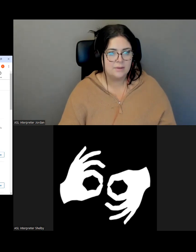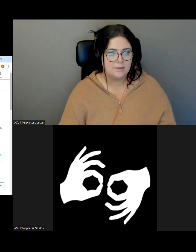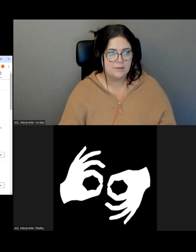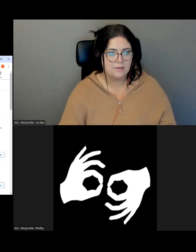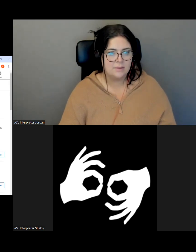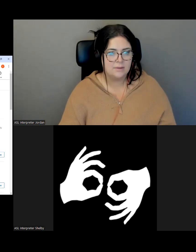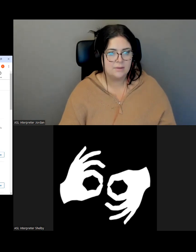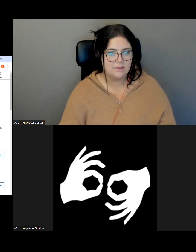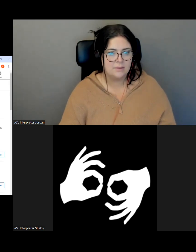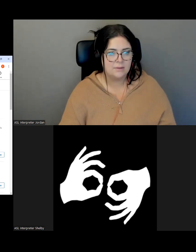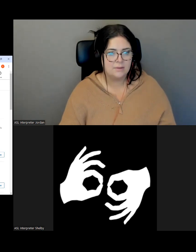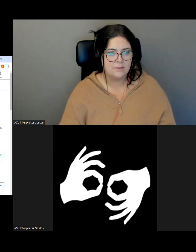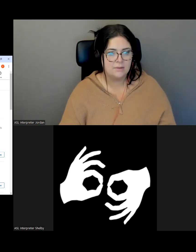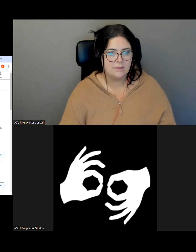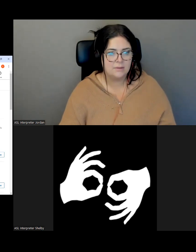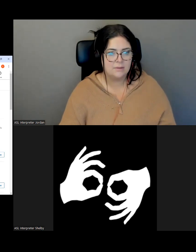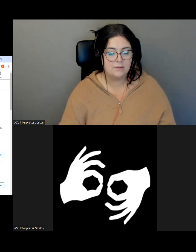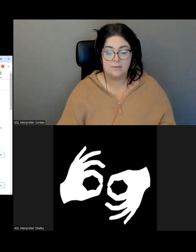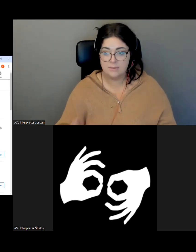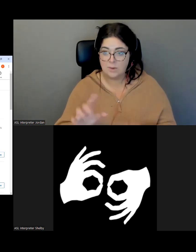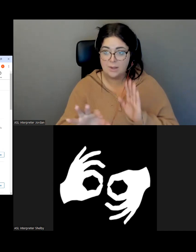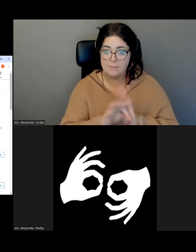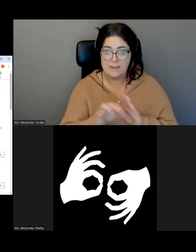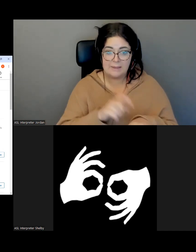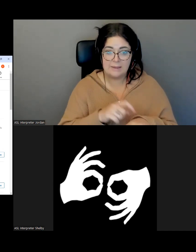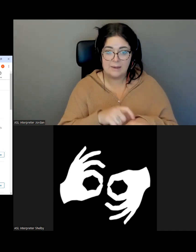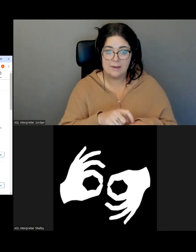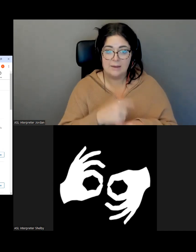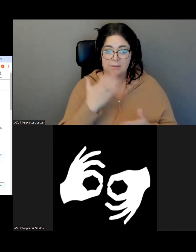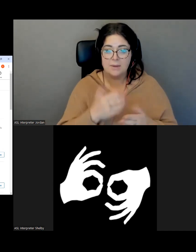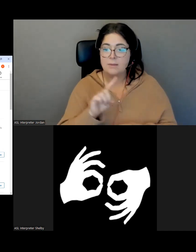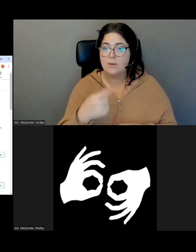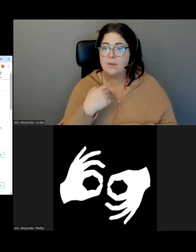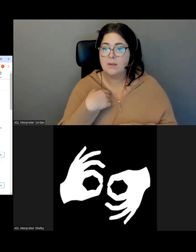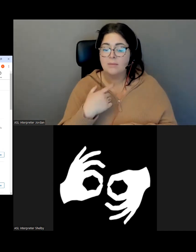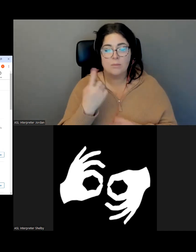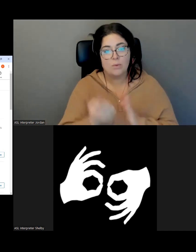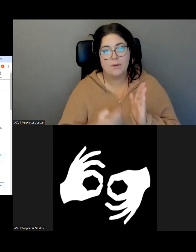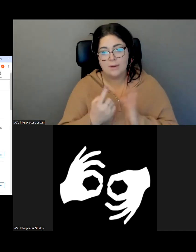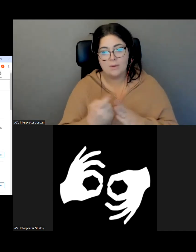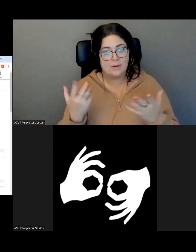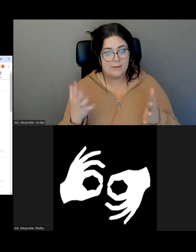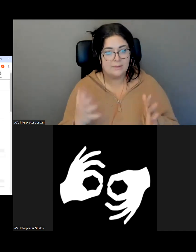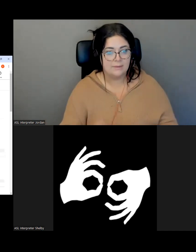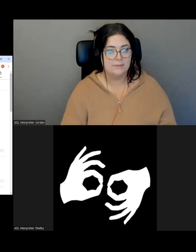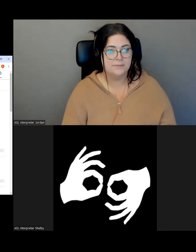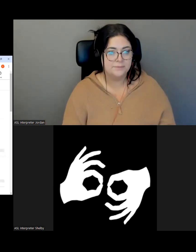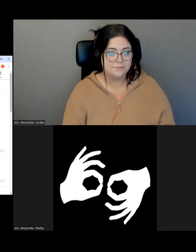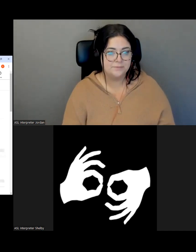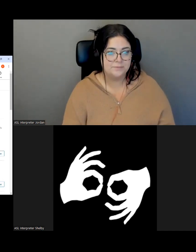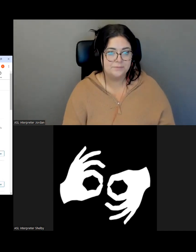wanted it based on time, so maybe I only have time for like a 60-minute one, I can do this.